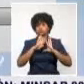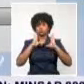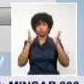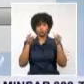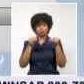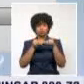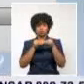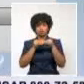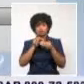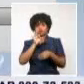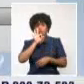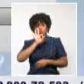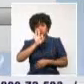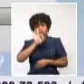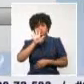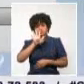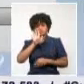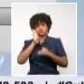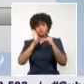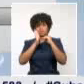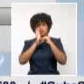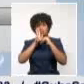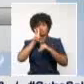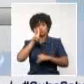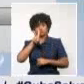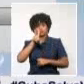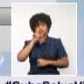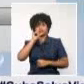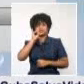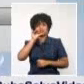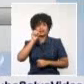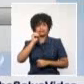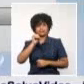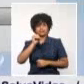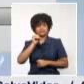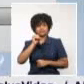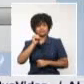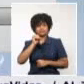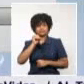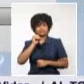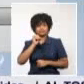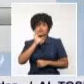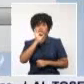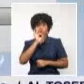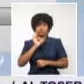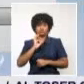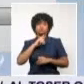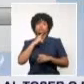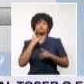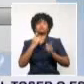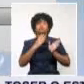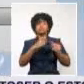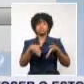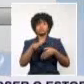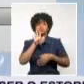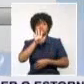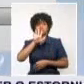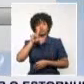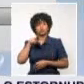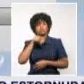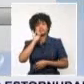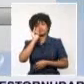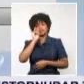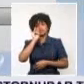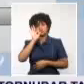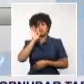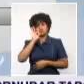85,260 who have died from this disease in the region, which gives a lethality, as I said before, of